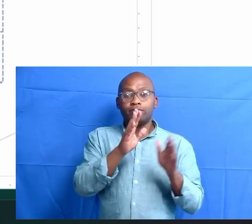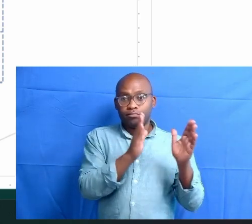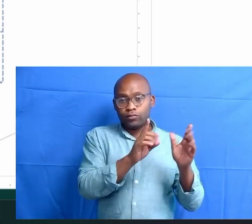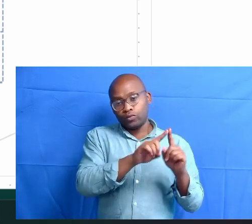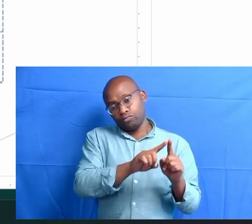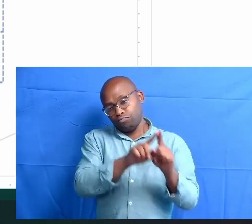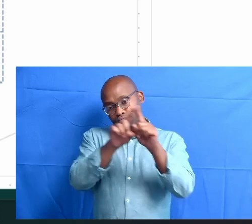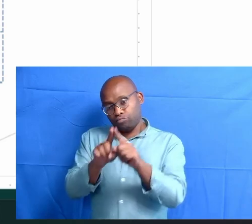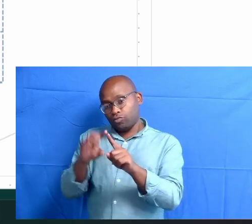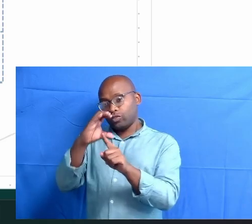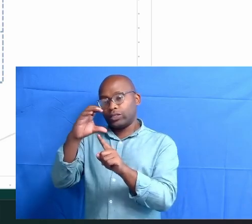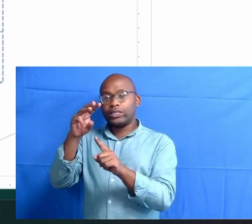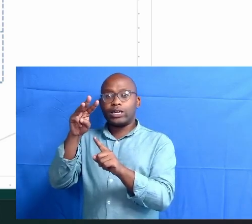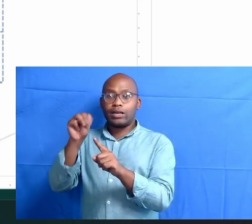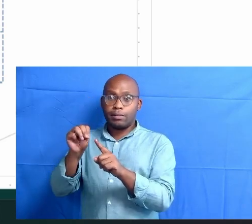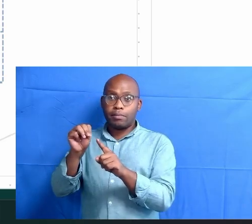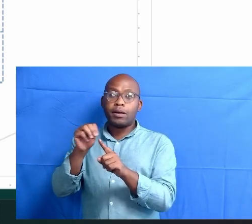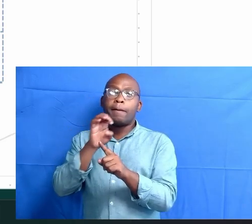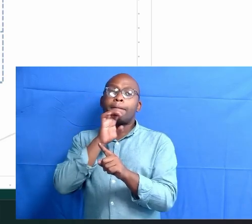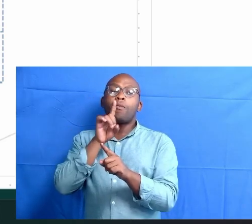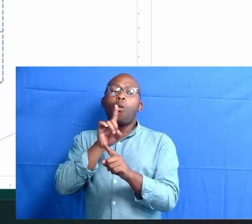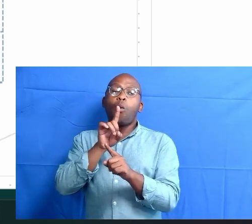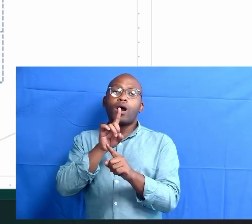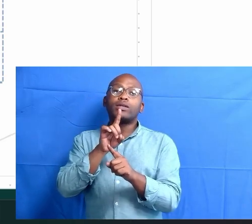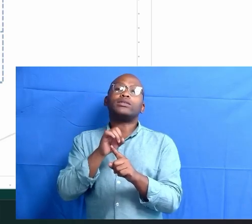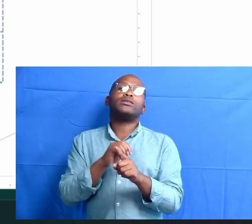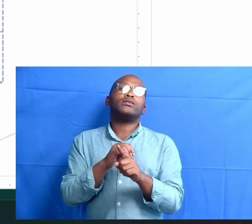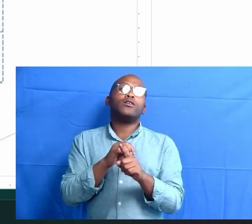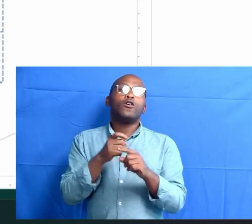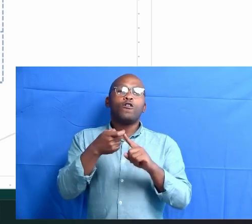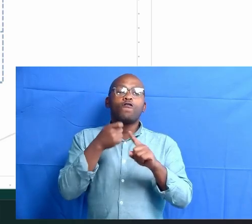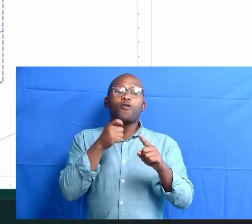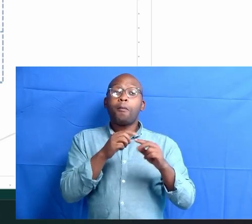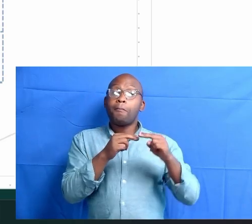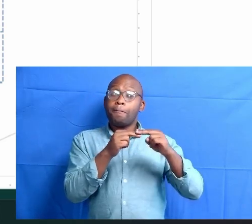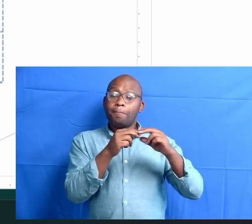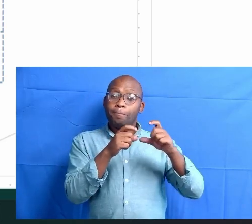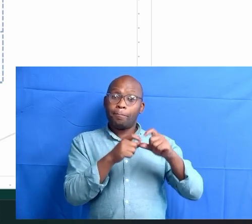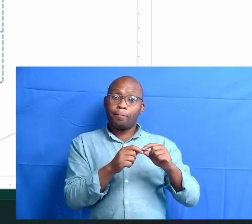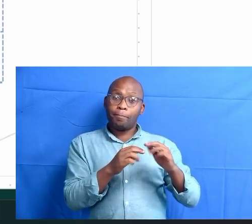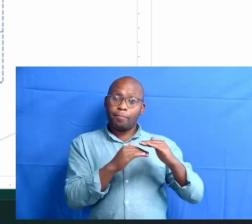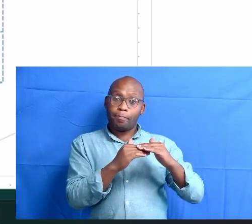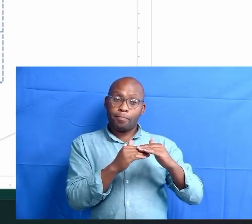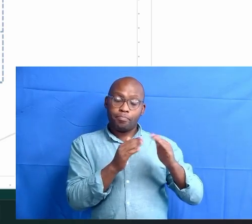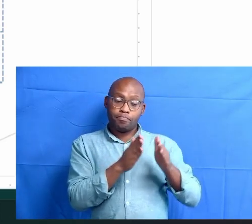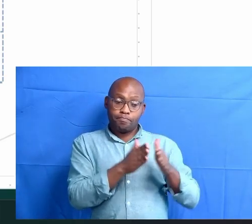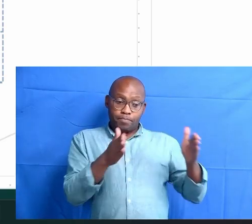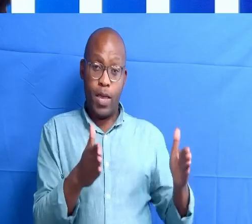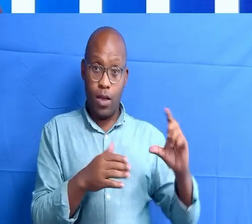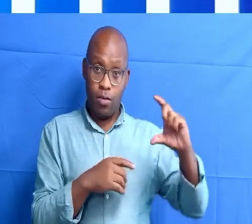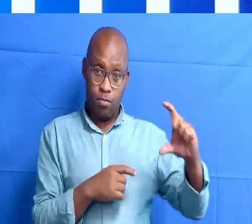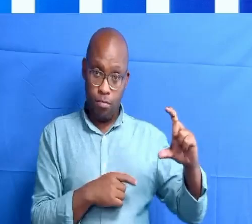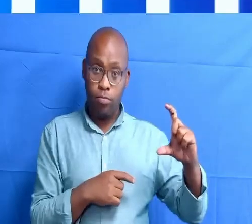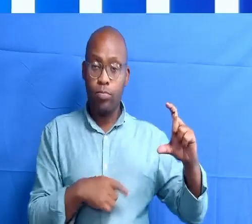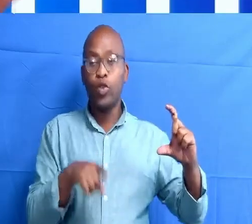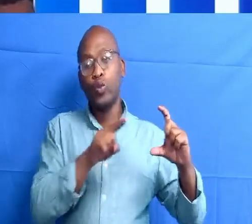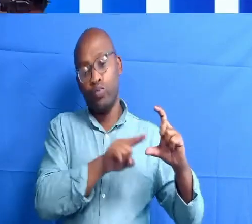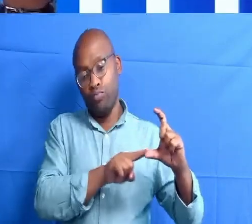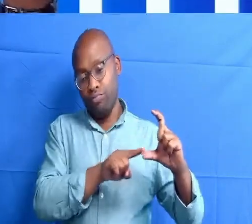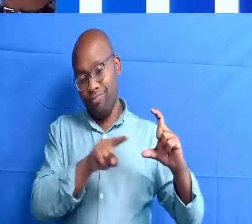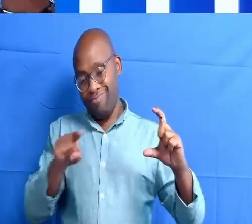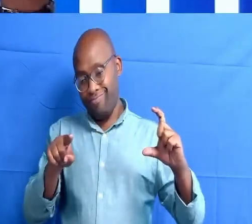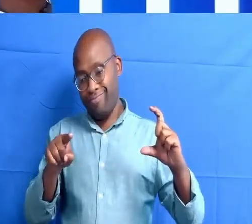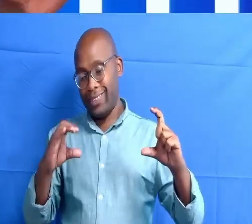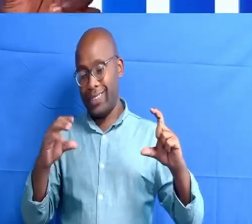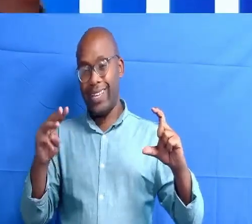to centimeter, it means you are from the biggest to the smallest. So centimeter is the smallest. So